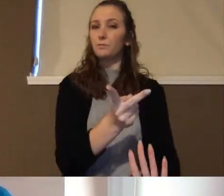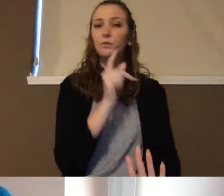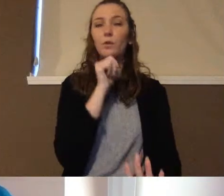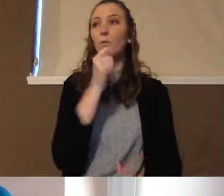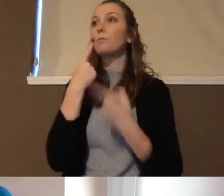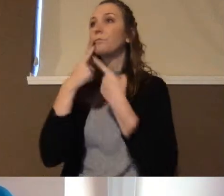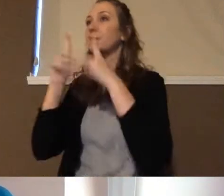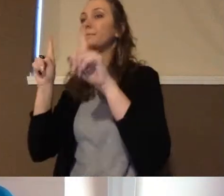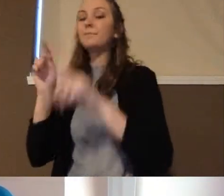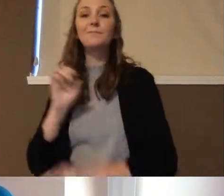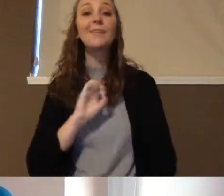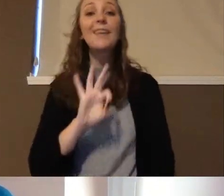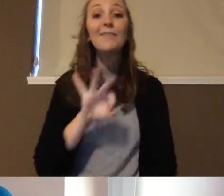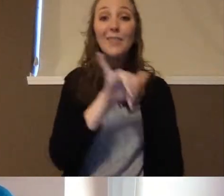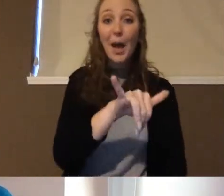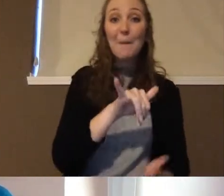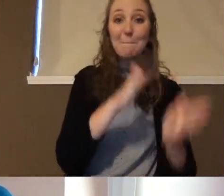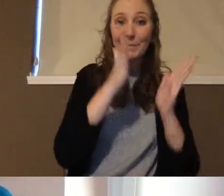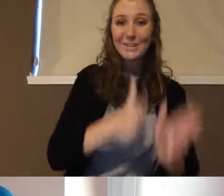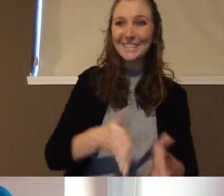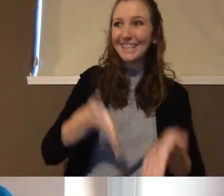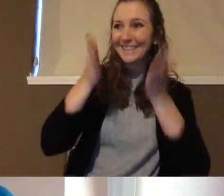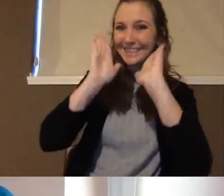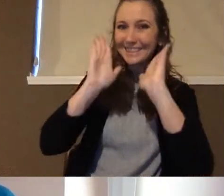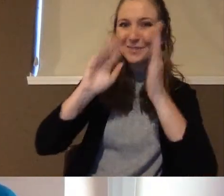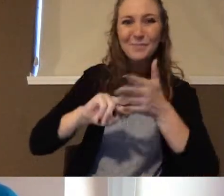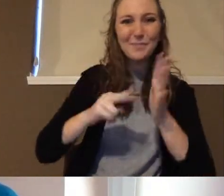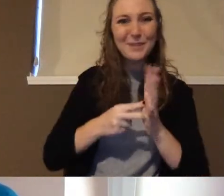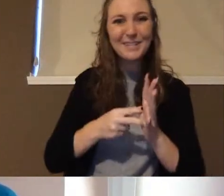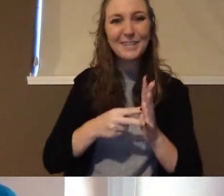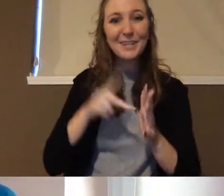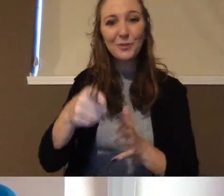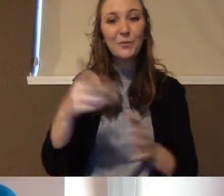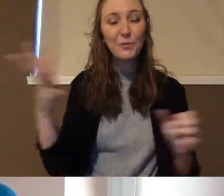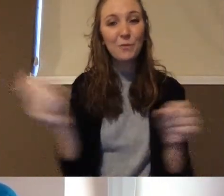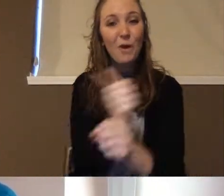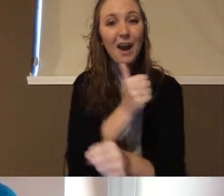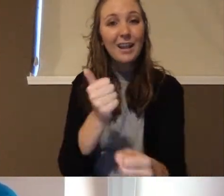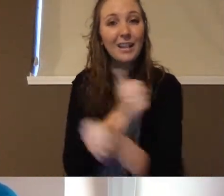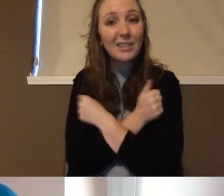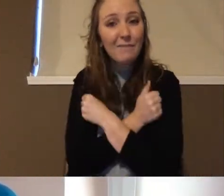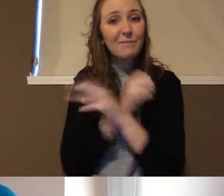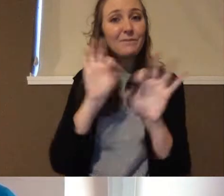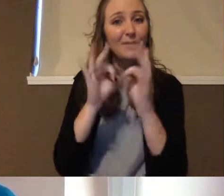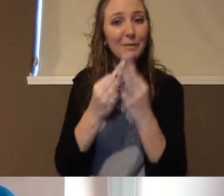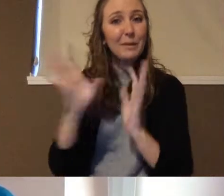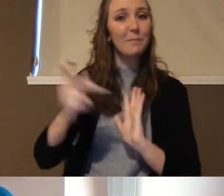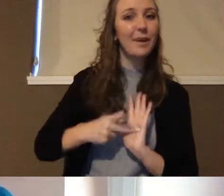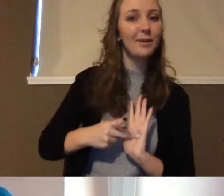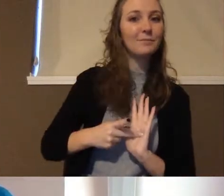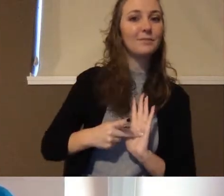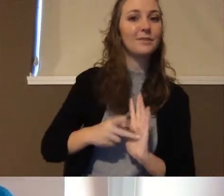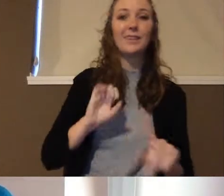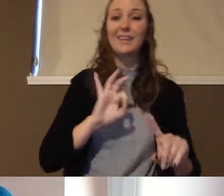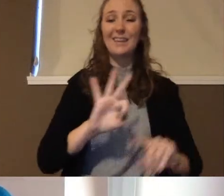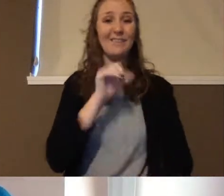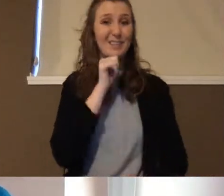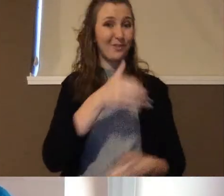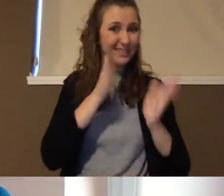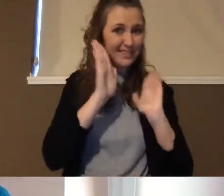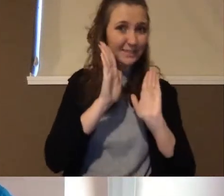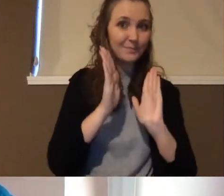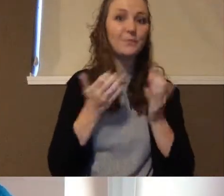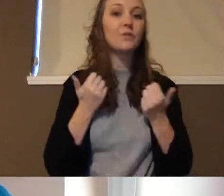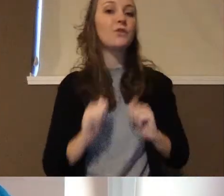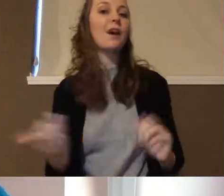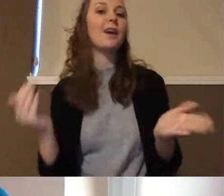go and point out the error, but keep it between the two of you. If she or he listens to you, you have won